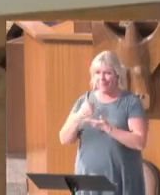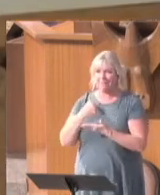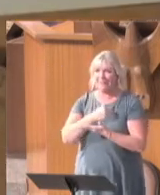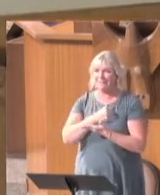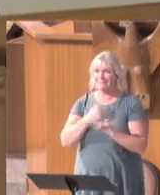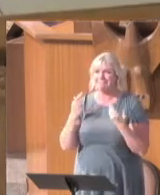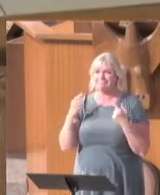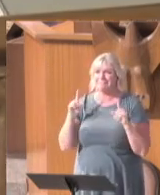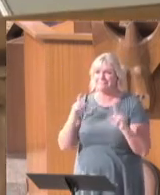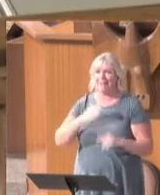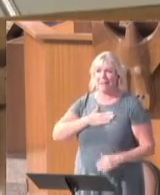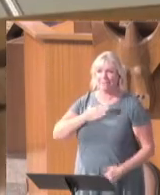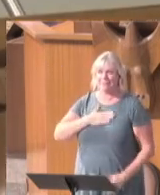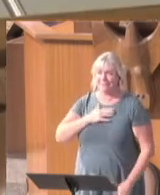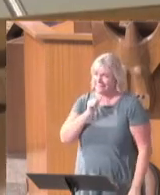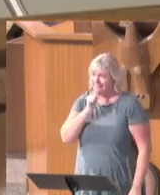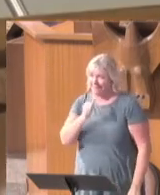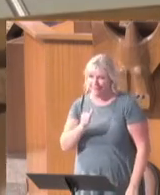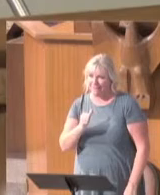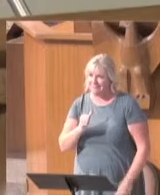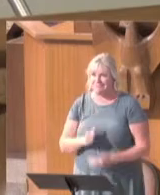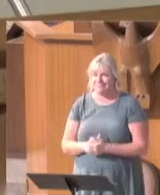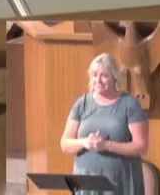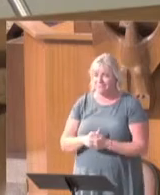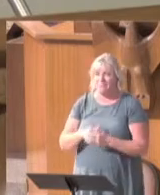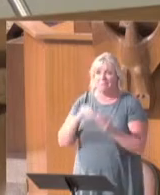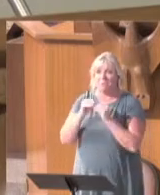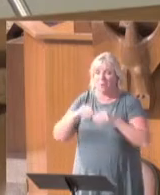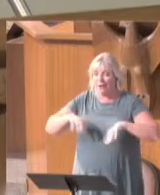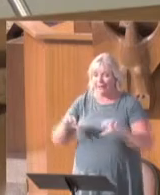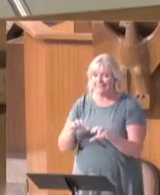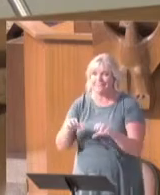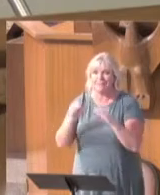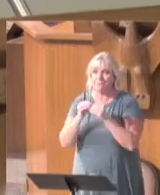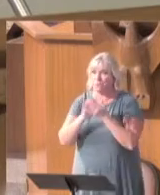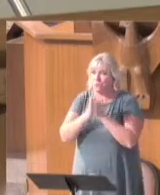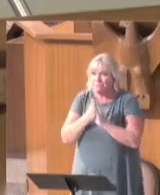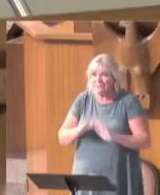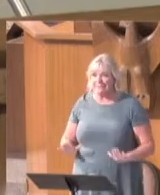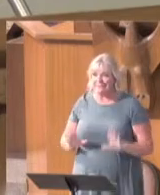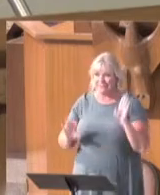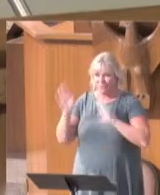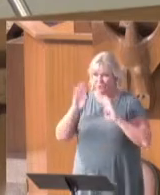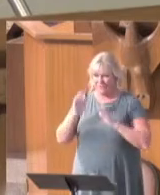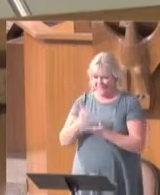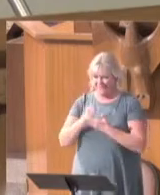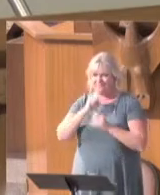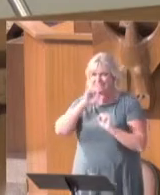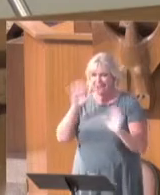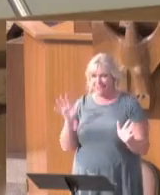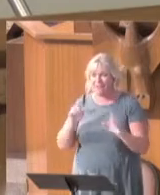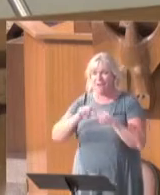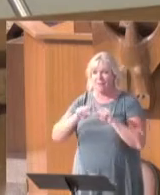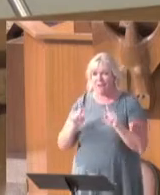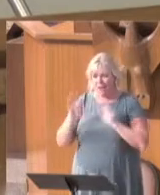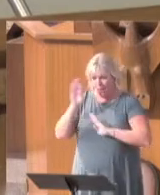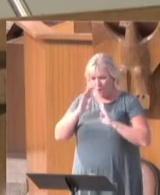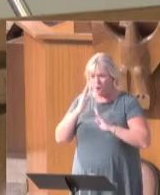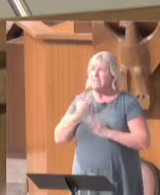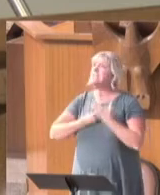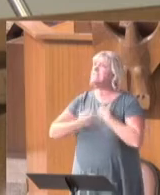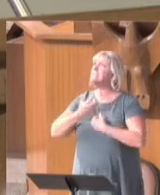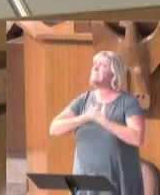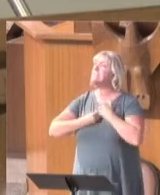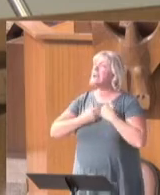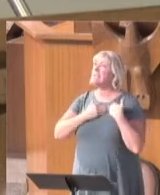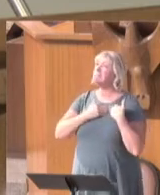the road of happiness or productivity or peace. And yet we often carry them with us and allow them to